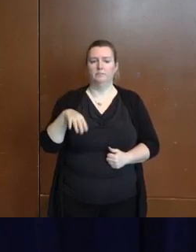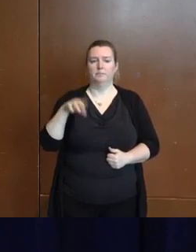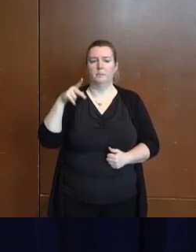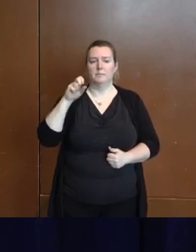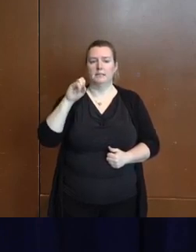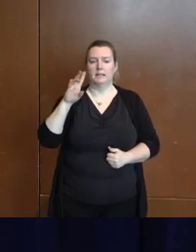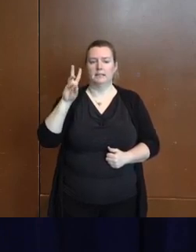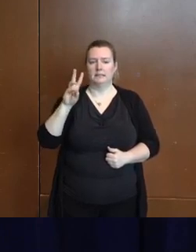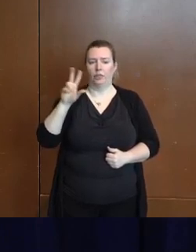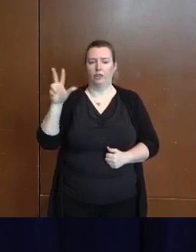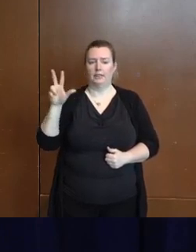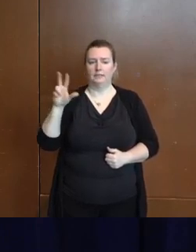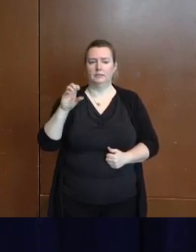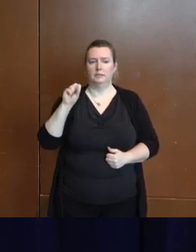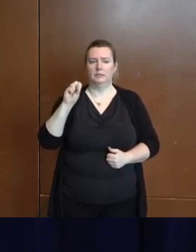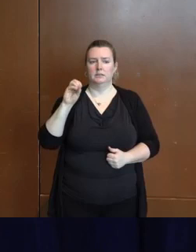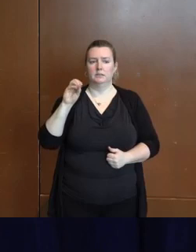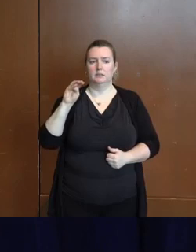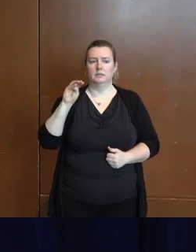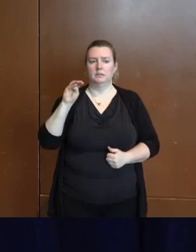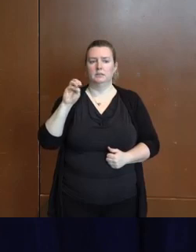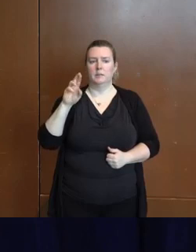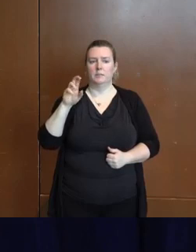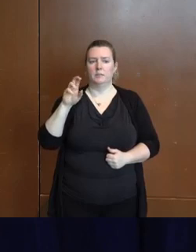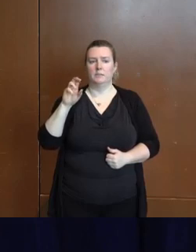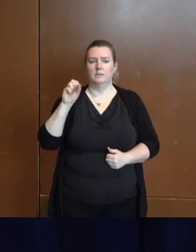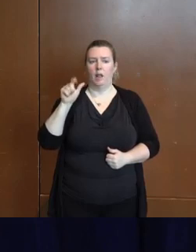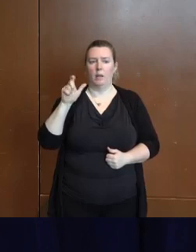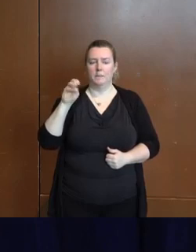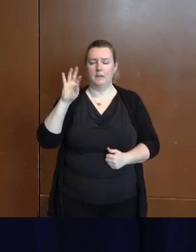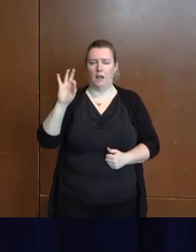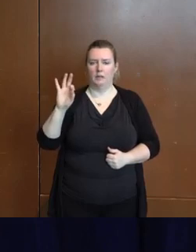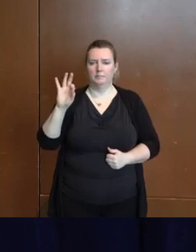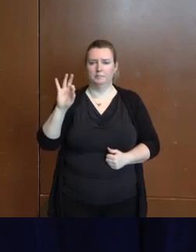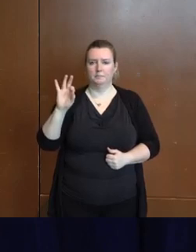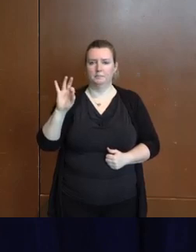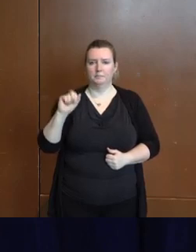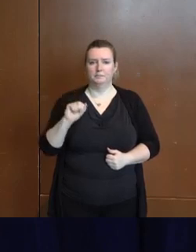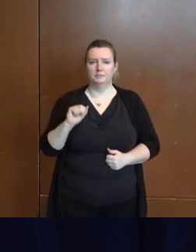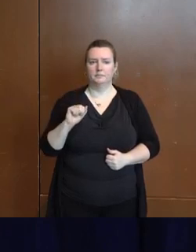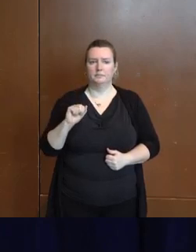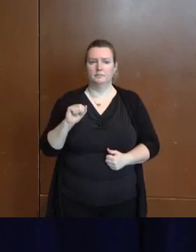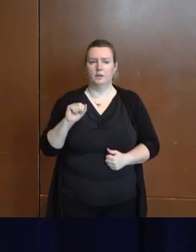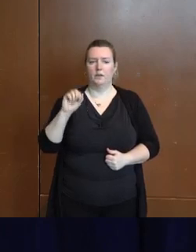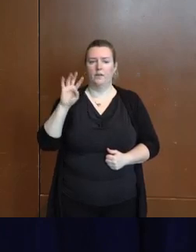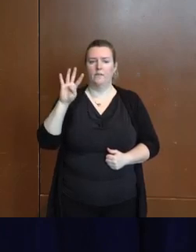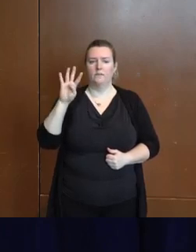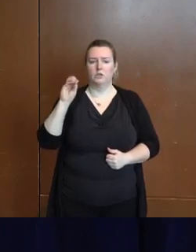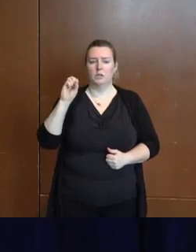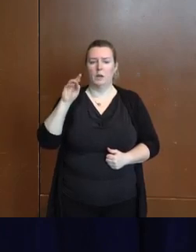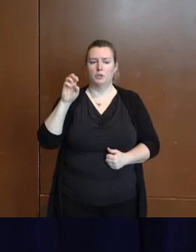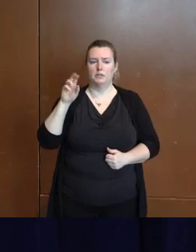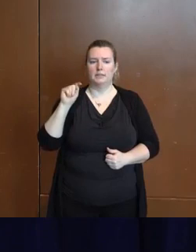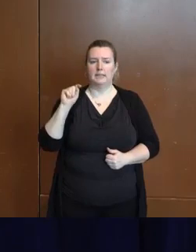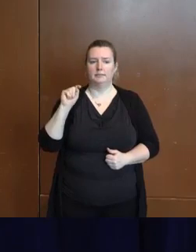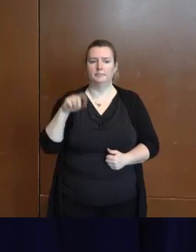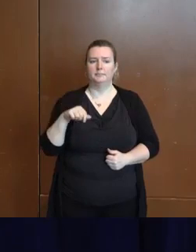73. Salem, 9. Somerset, 40. Sussex, 15.